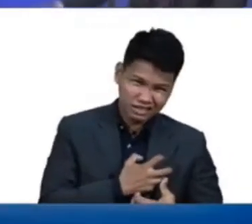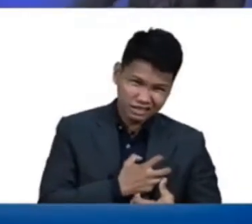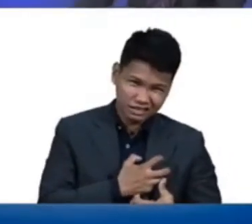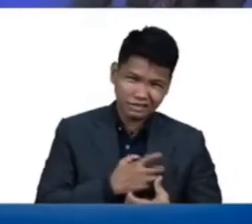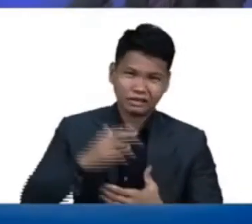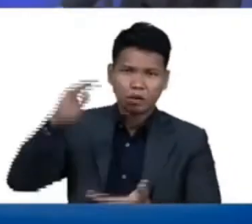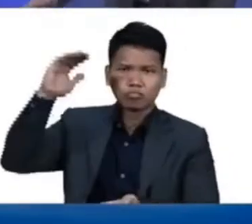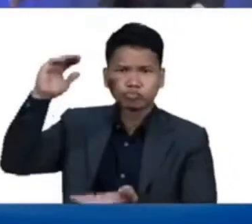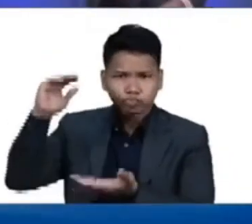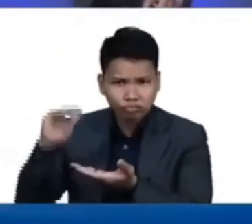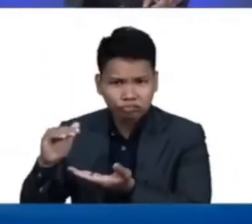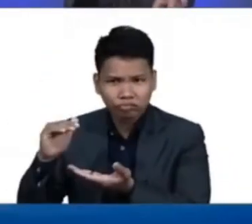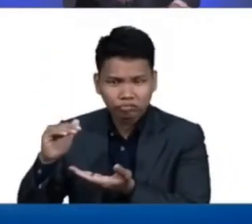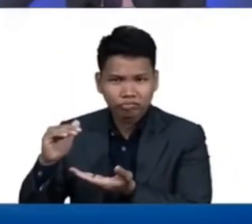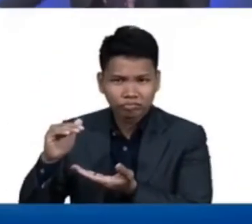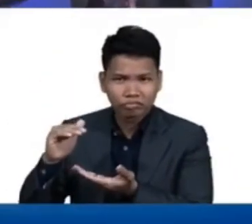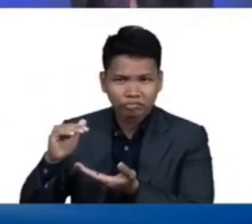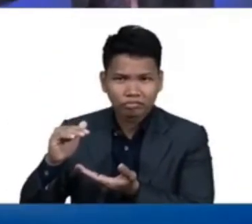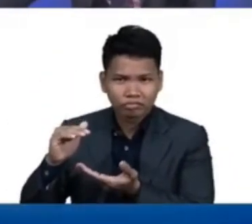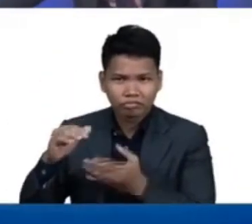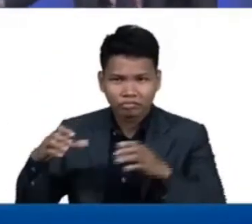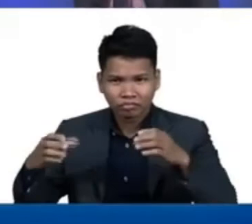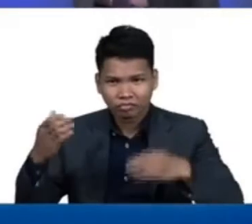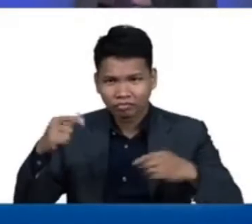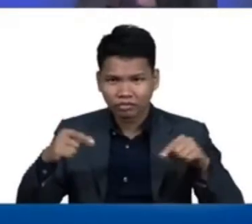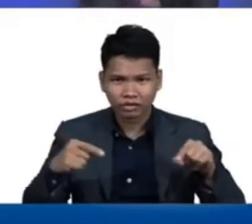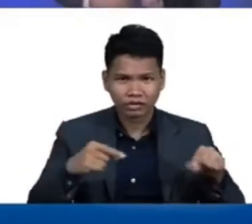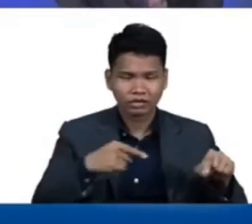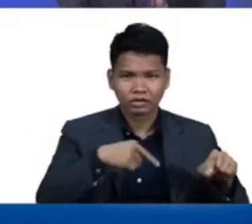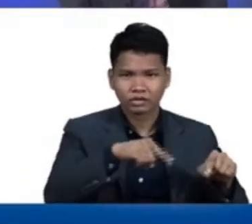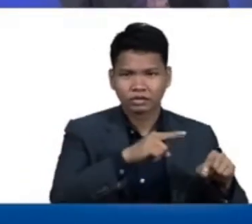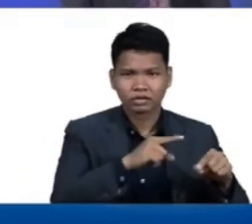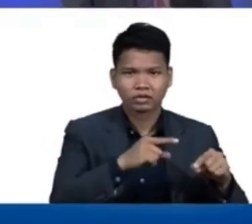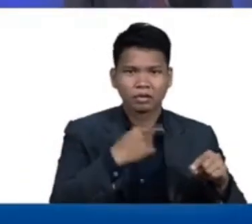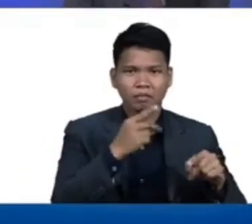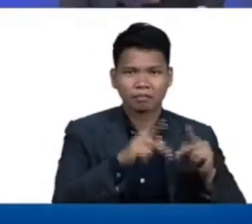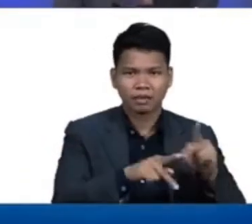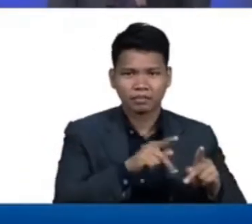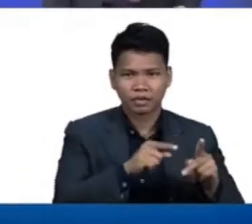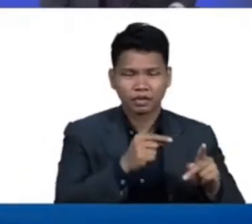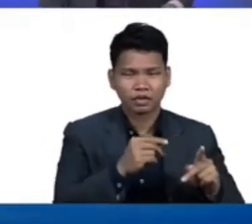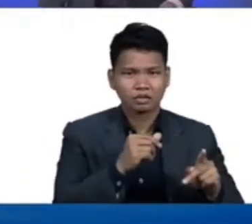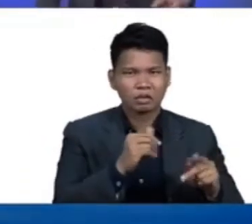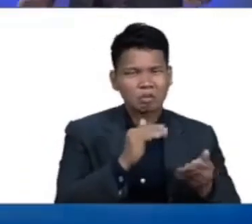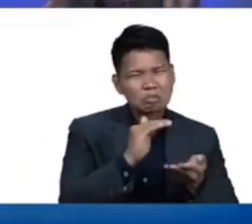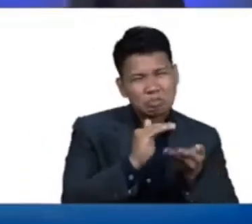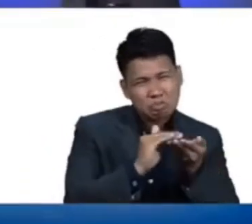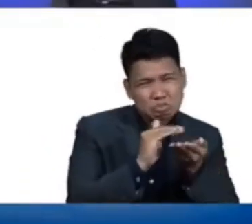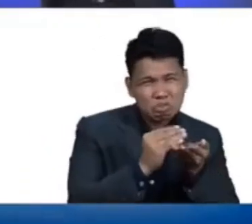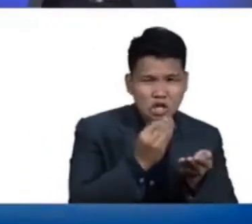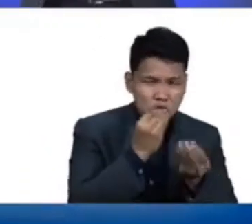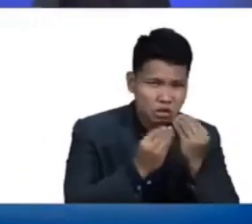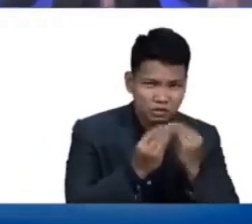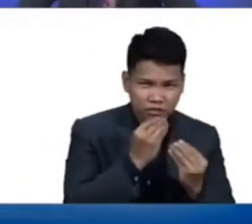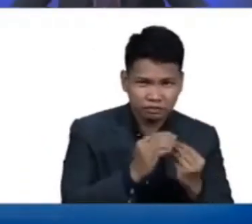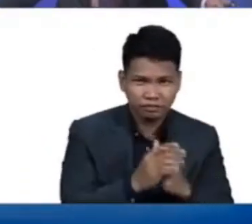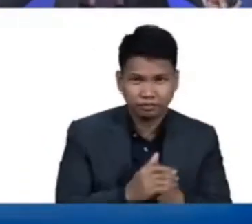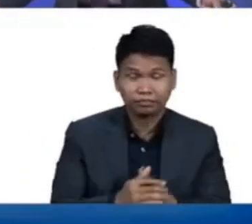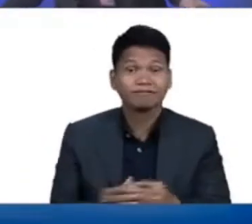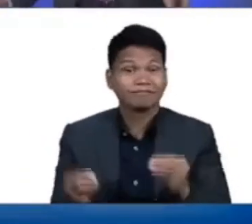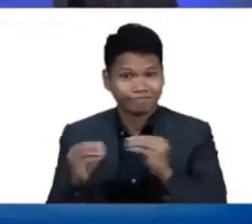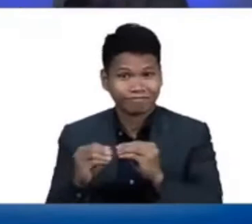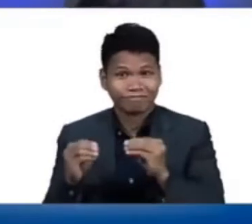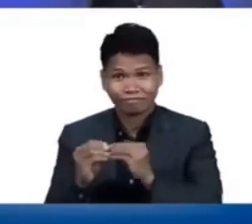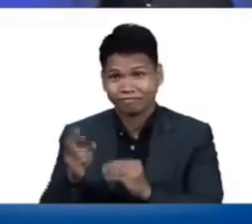to those in the lowest level of vegetable consumption. So, mas maraming vegetable,